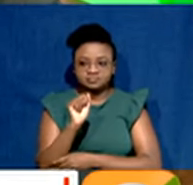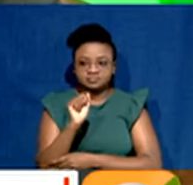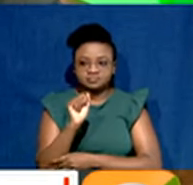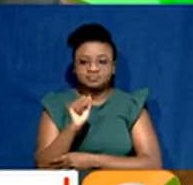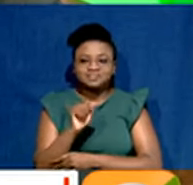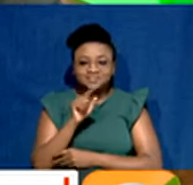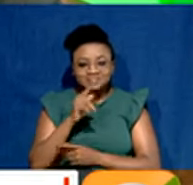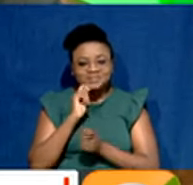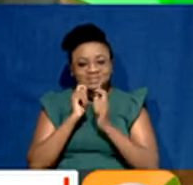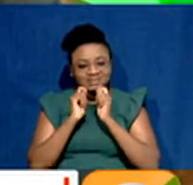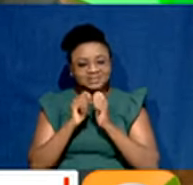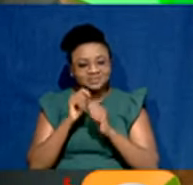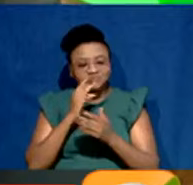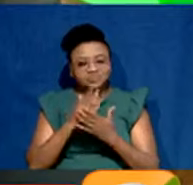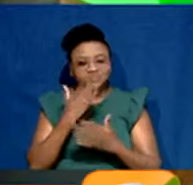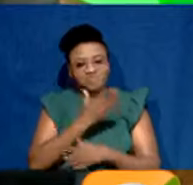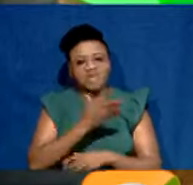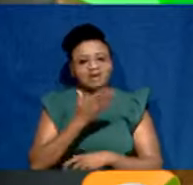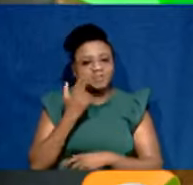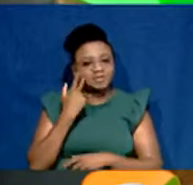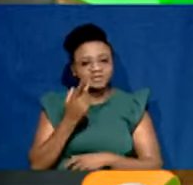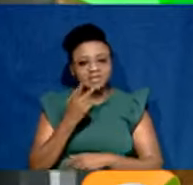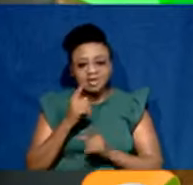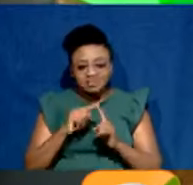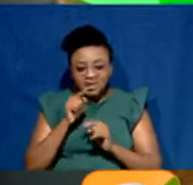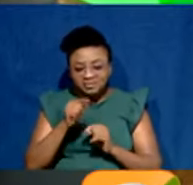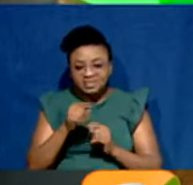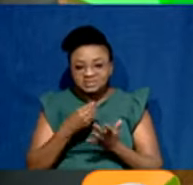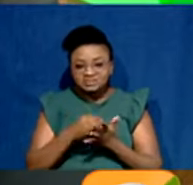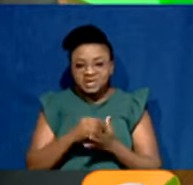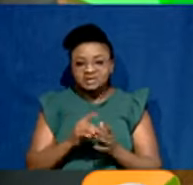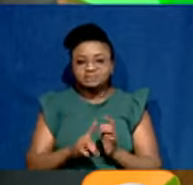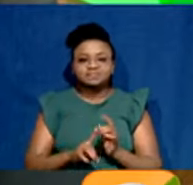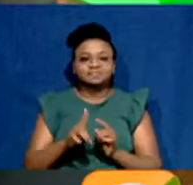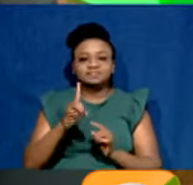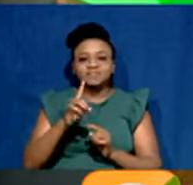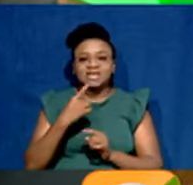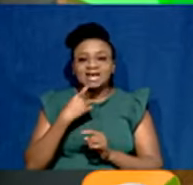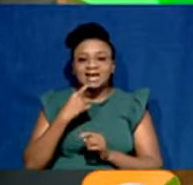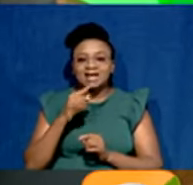That shilling has moved from 120.37. We are looking at